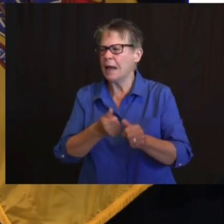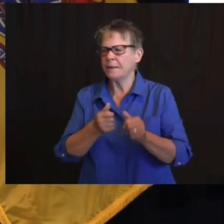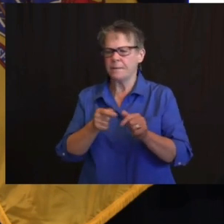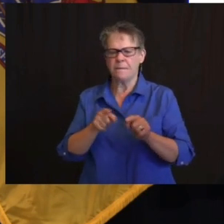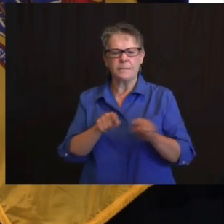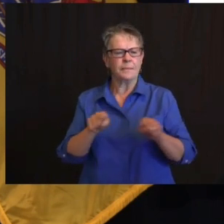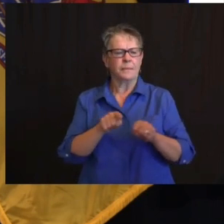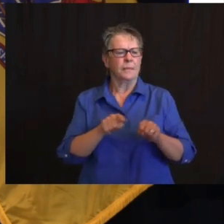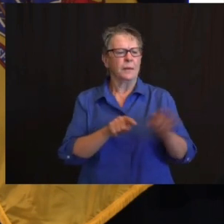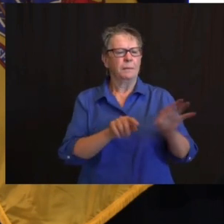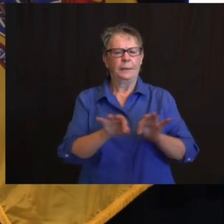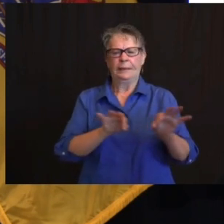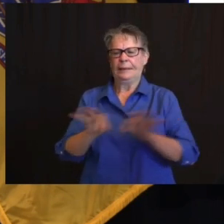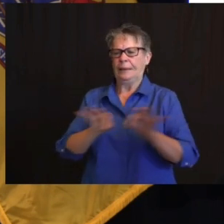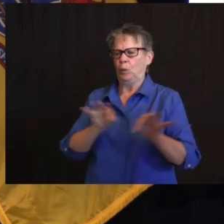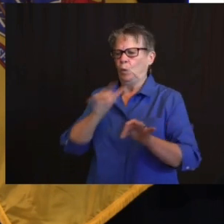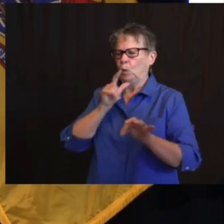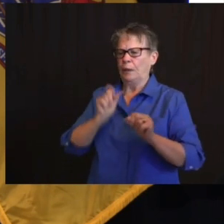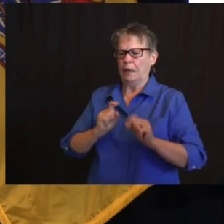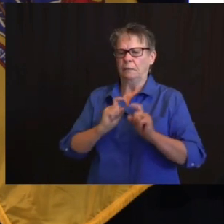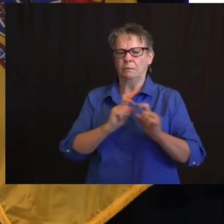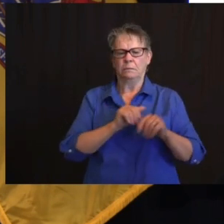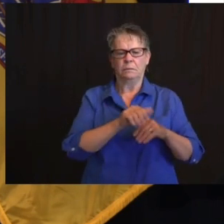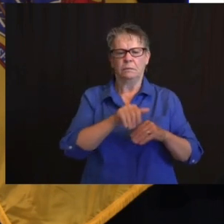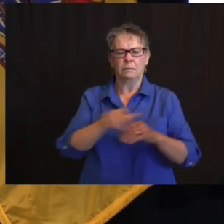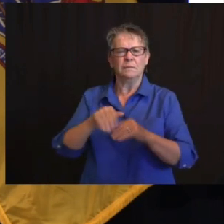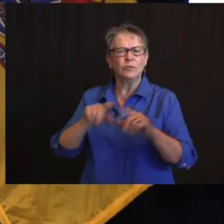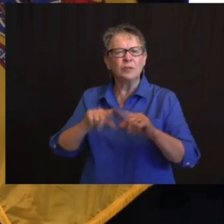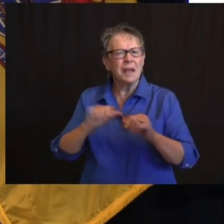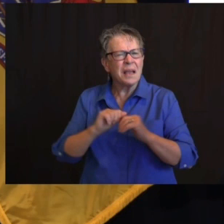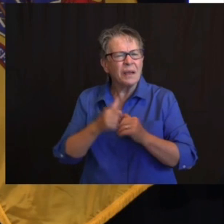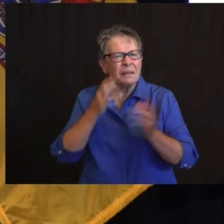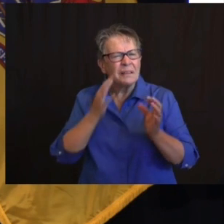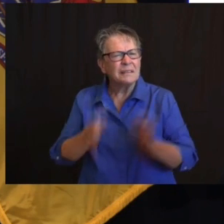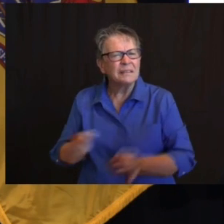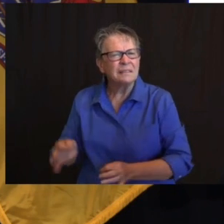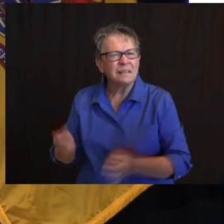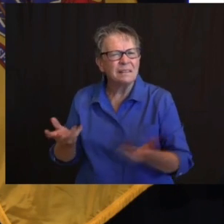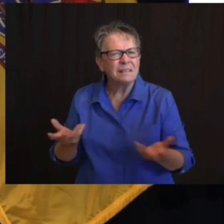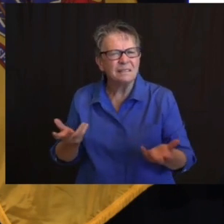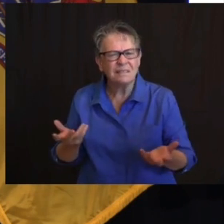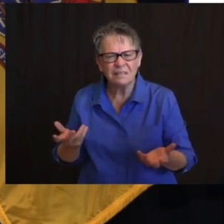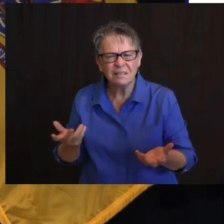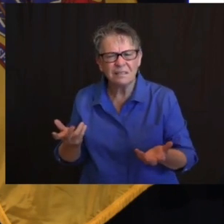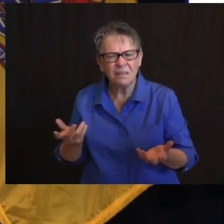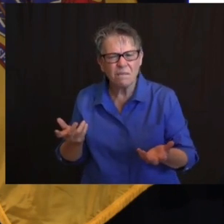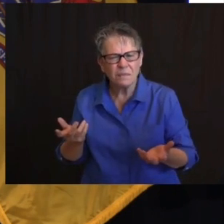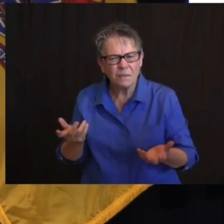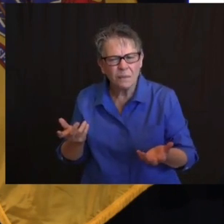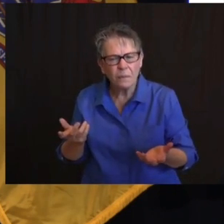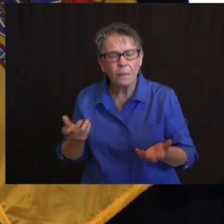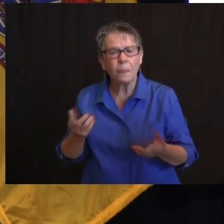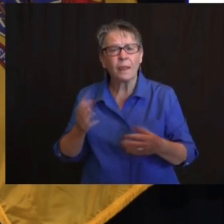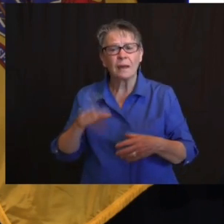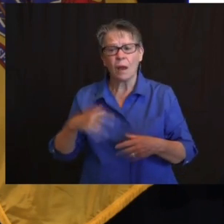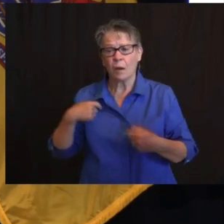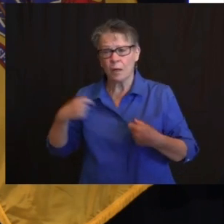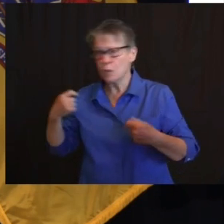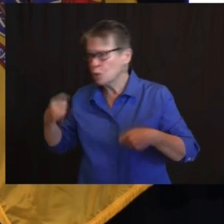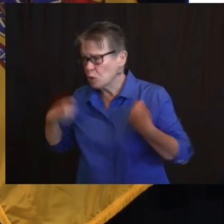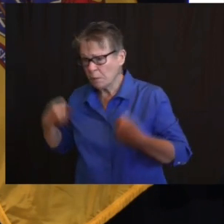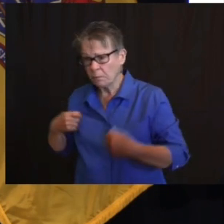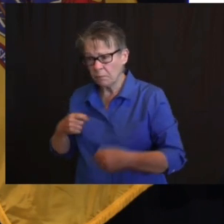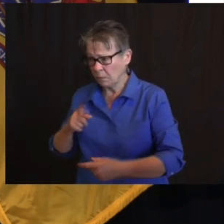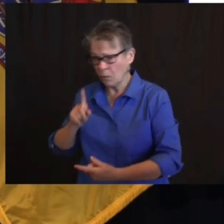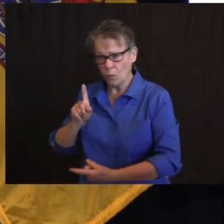touched on this, but can you just clarify with gyms? I mean, is this specifically one-on-one or families, or is it 5 trainers for 5